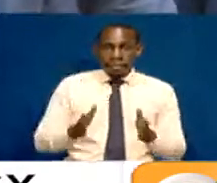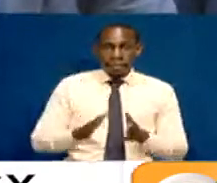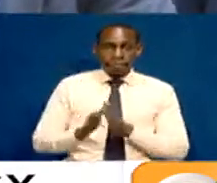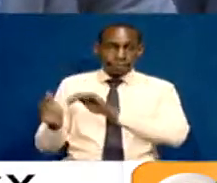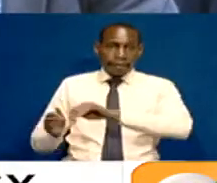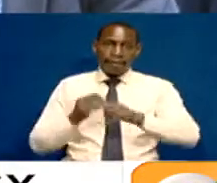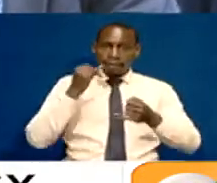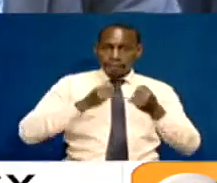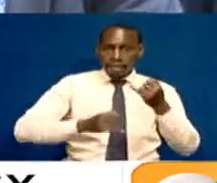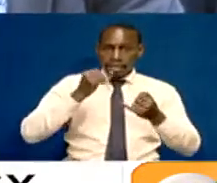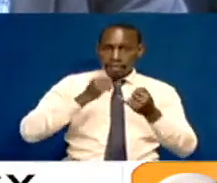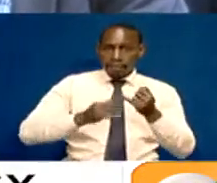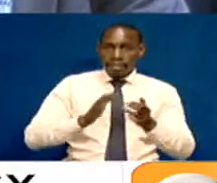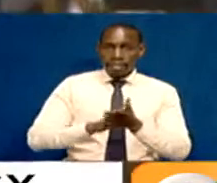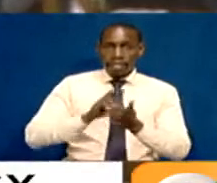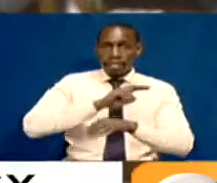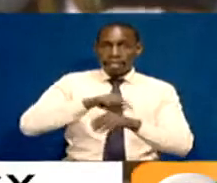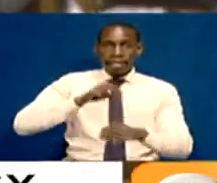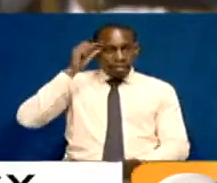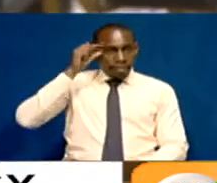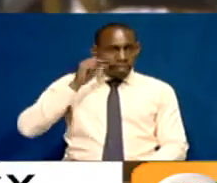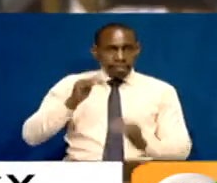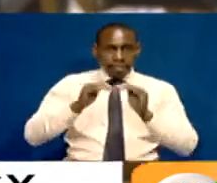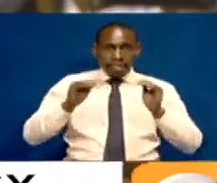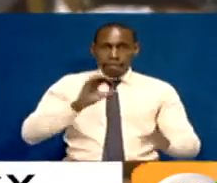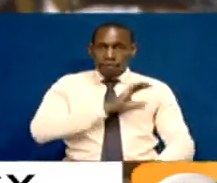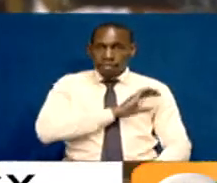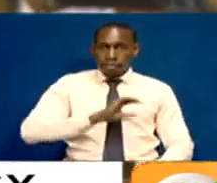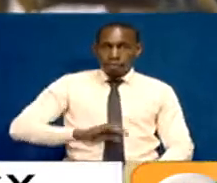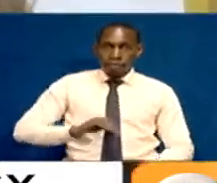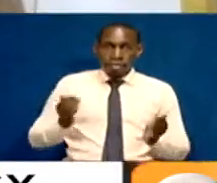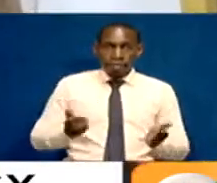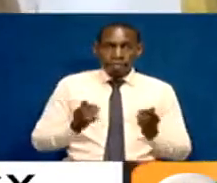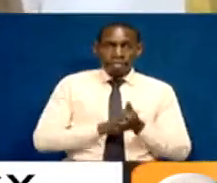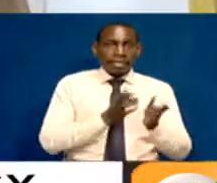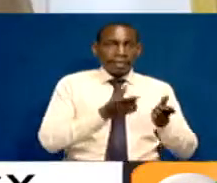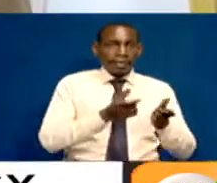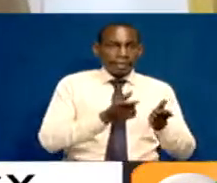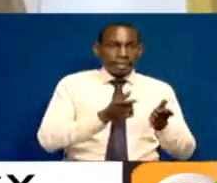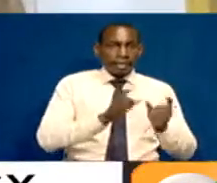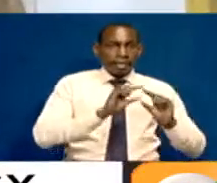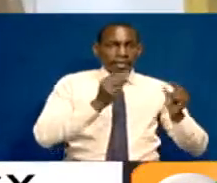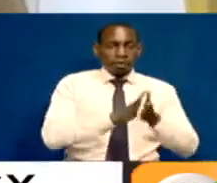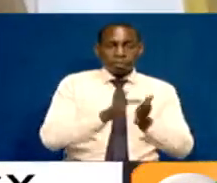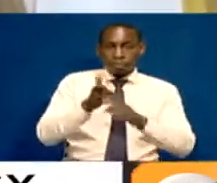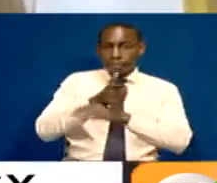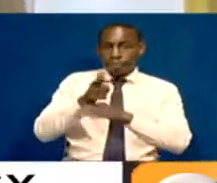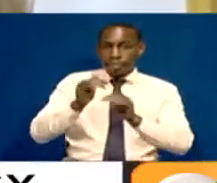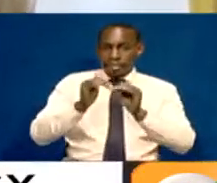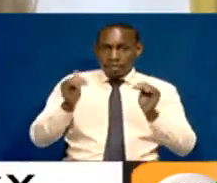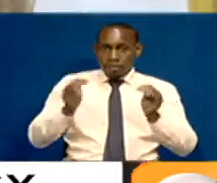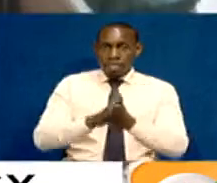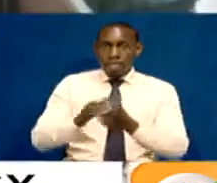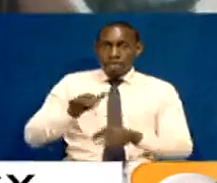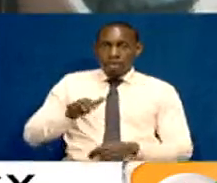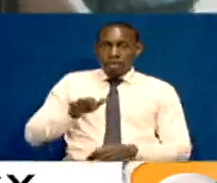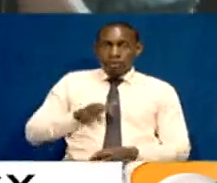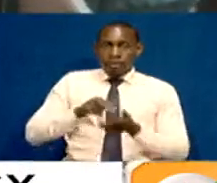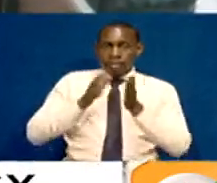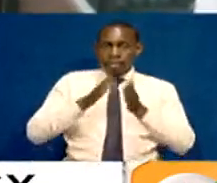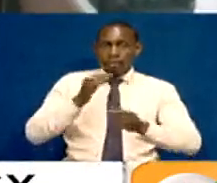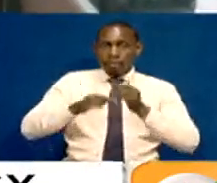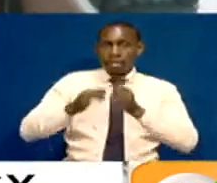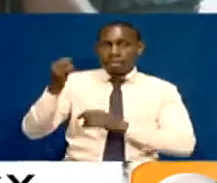And finally, the National Gender and Equity Commission has urged media houses to give fair coverage to female candidates in the